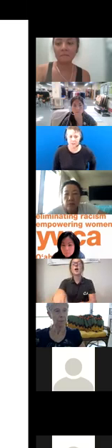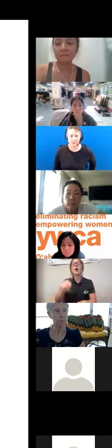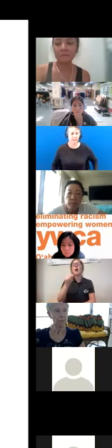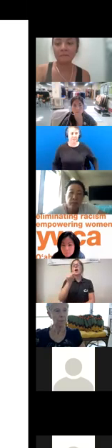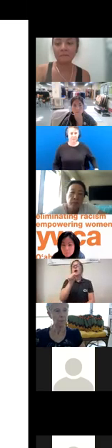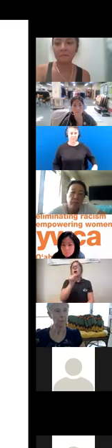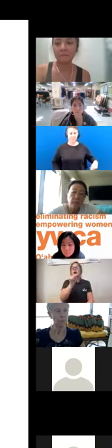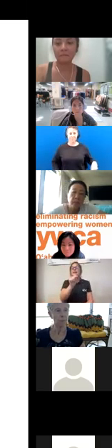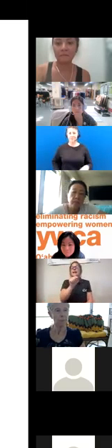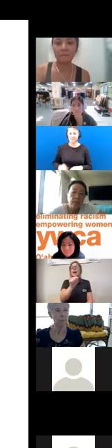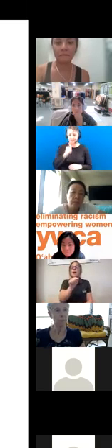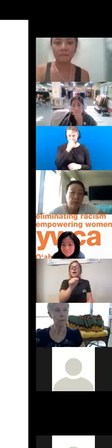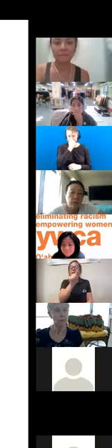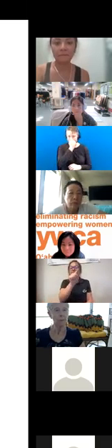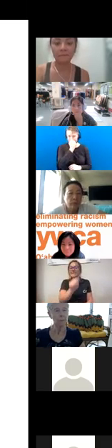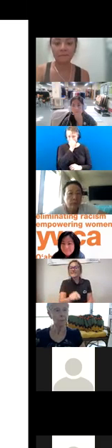So, oh yeah.